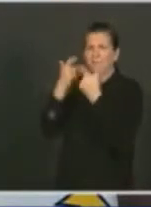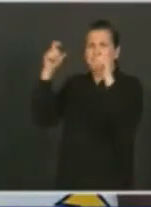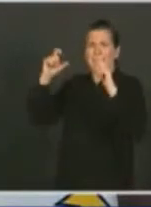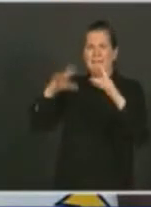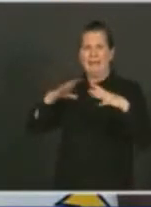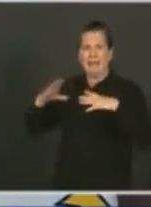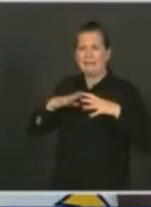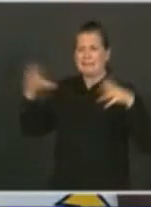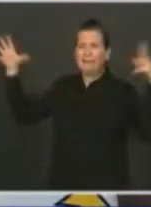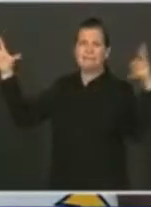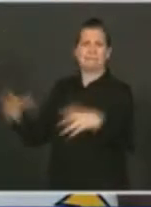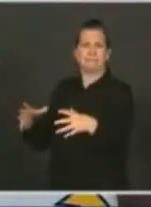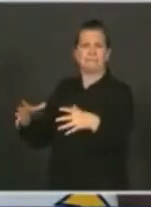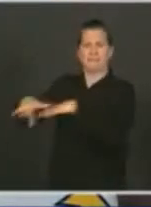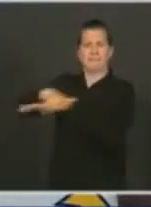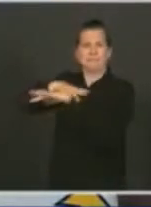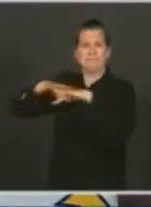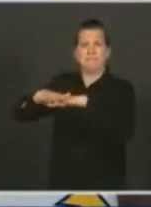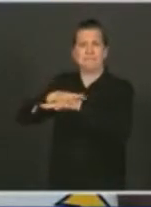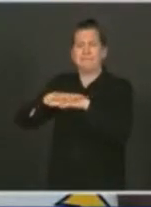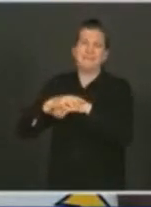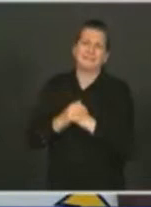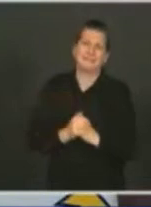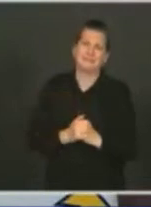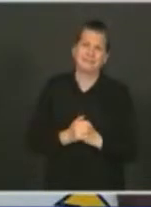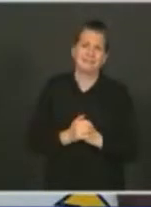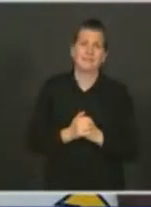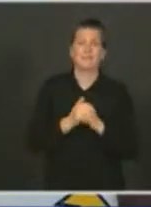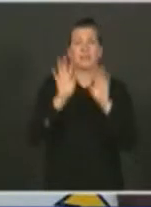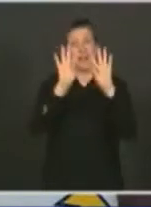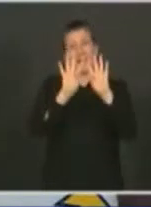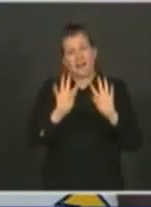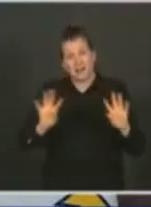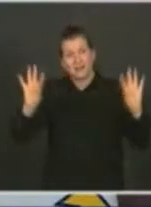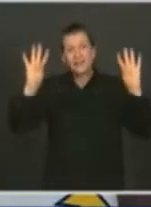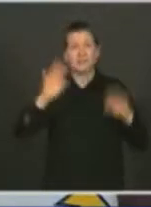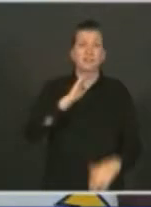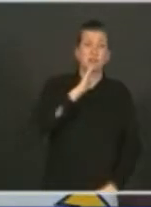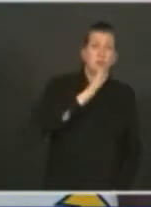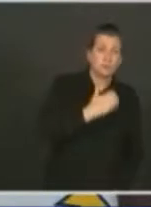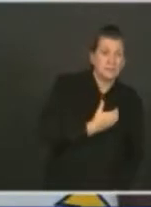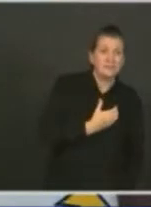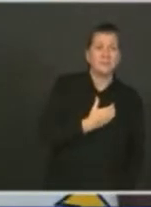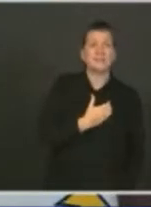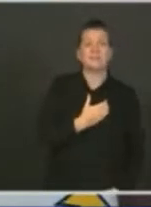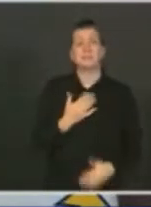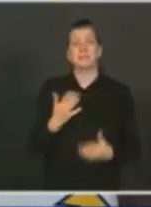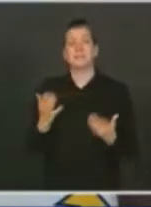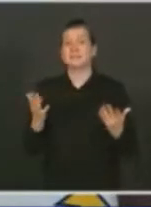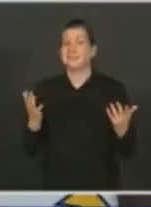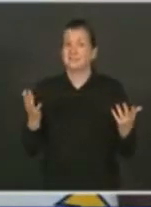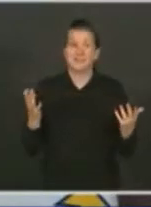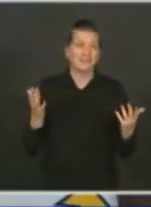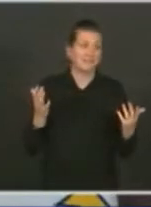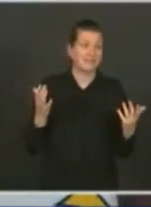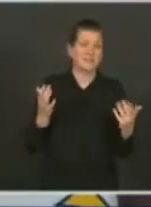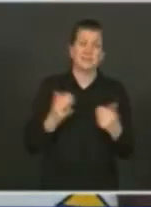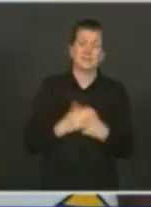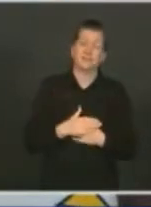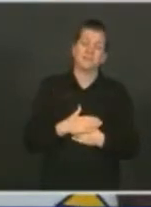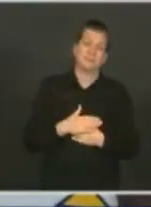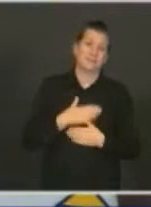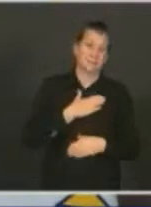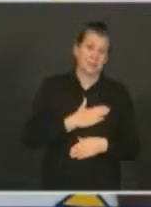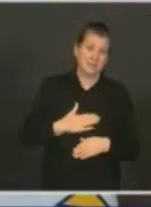nice, Christmas, Hanukkah, year-end celebrations, we really have to buckle down now. So many of you have been asking me, members of the